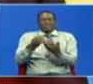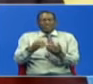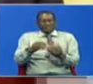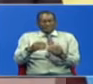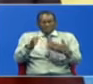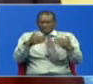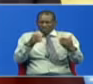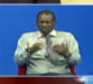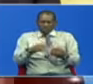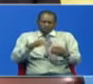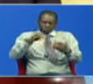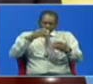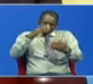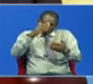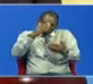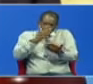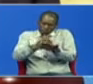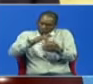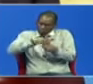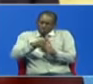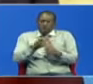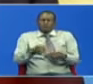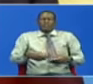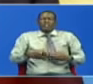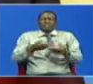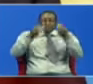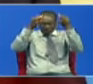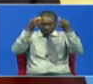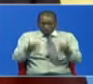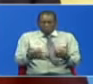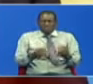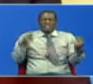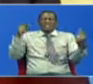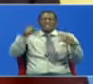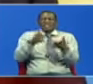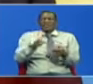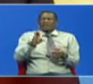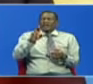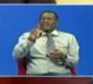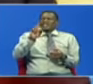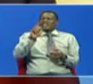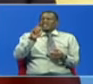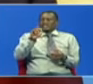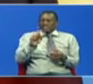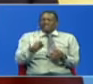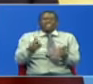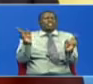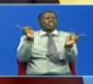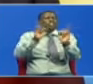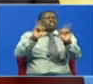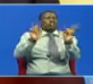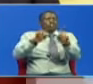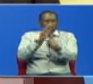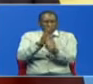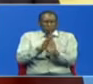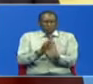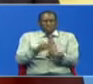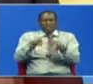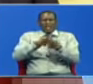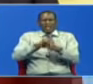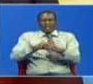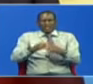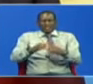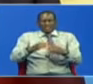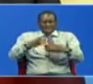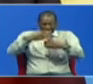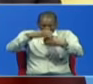then that determination will be made. In the meantime, RDTs cannot be used as a test